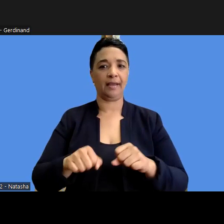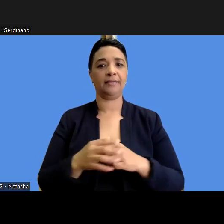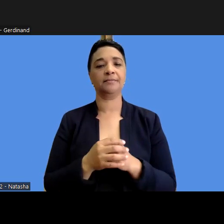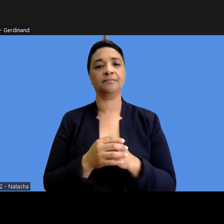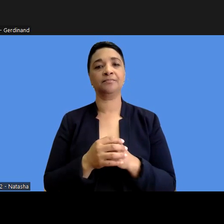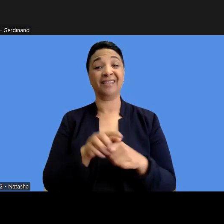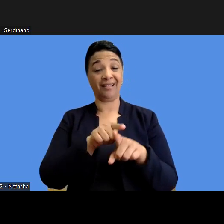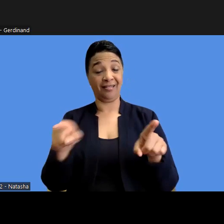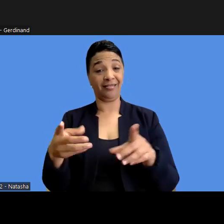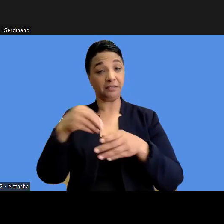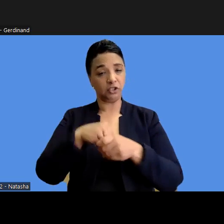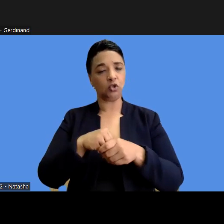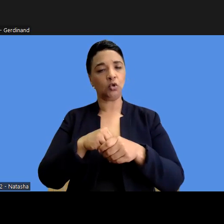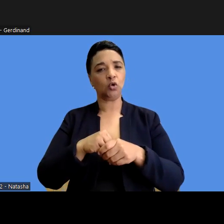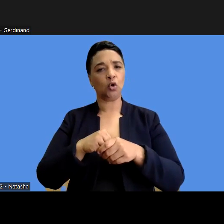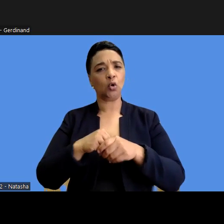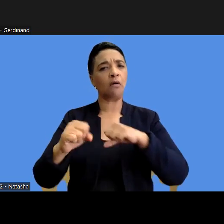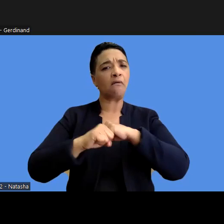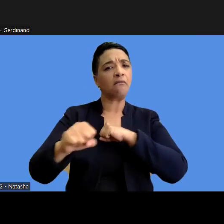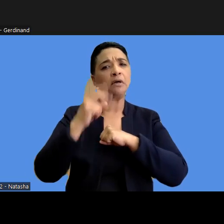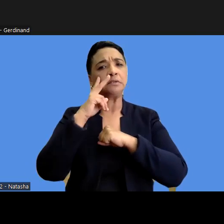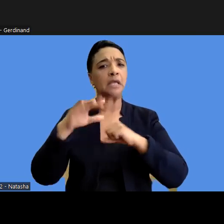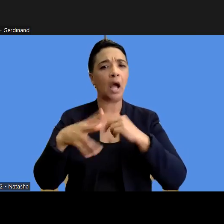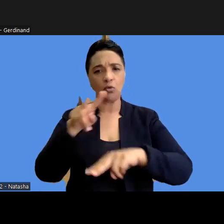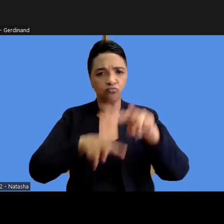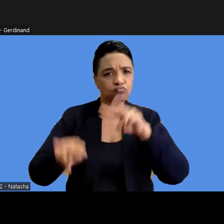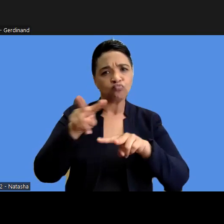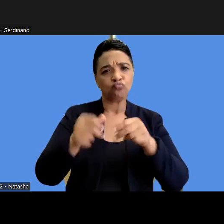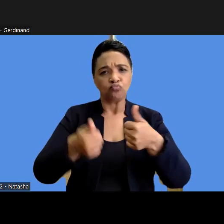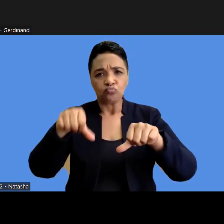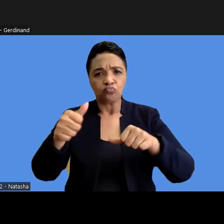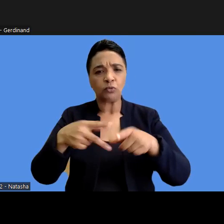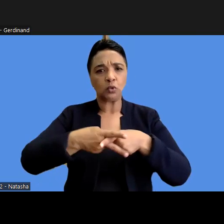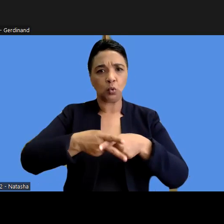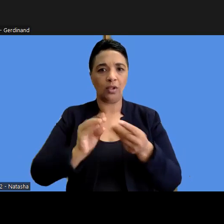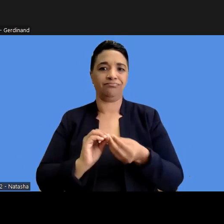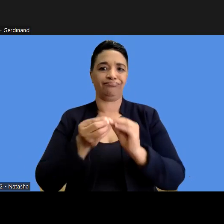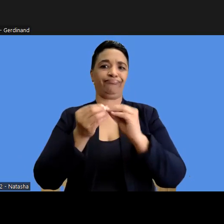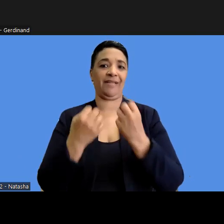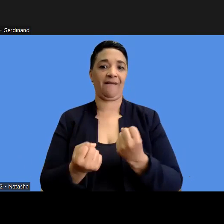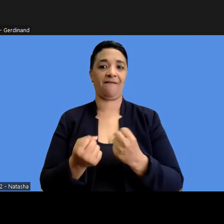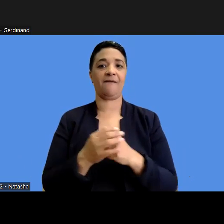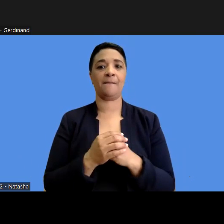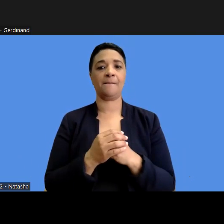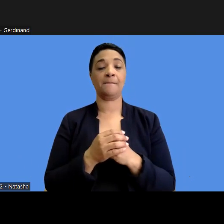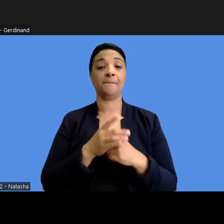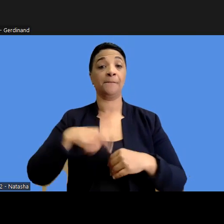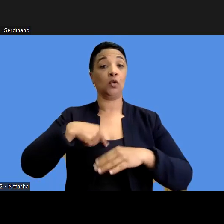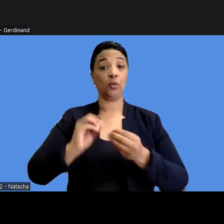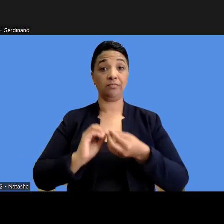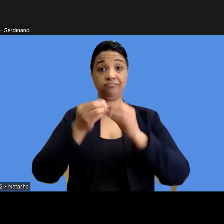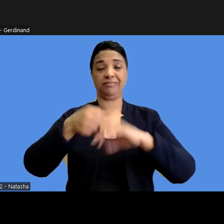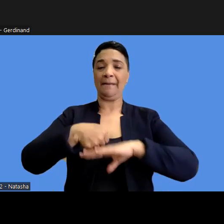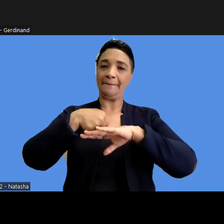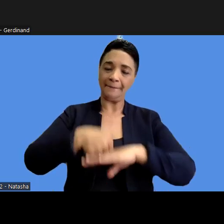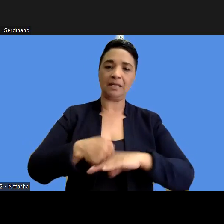for 20% top up for persons with disabilities to MCPA under the